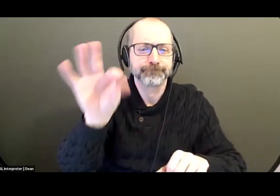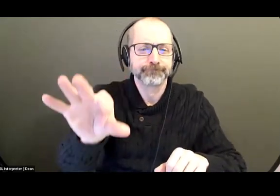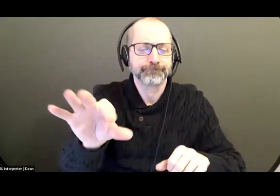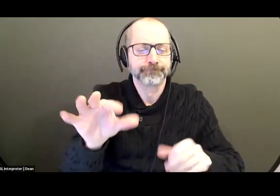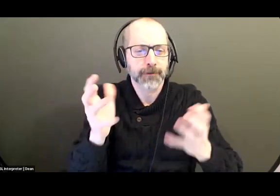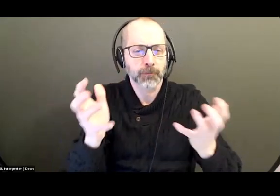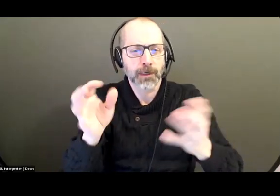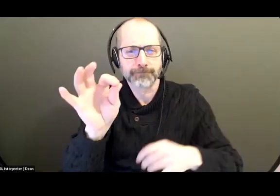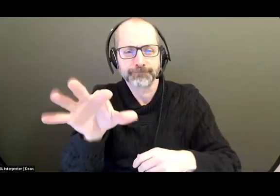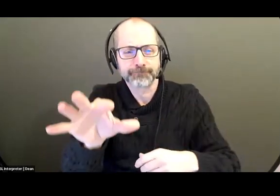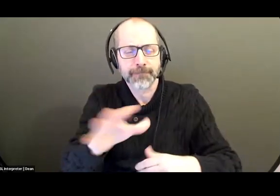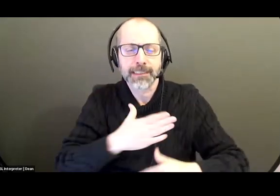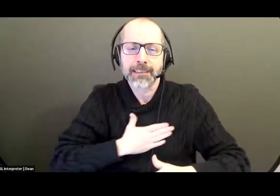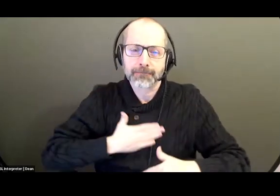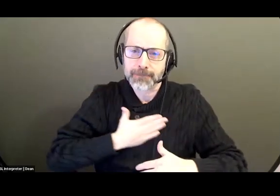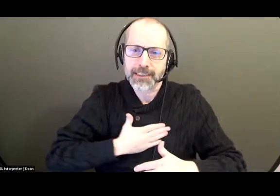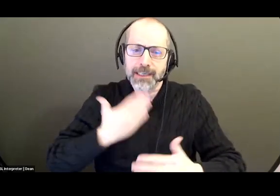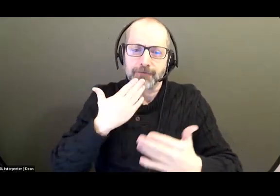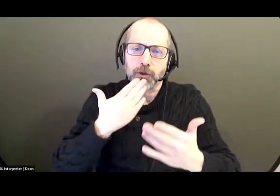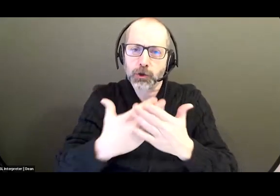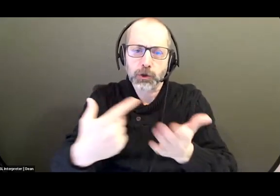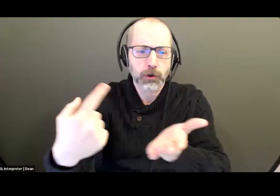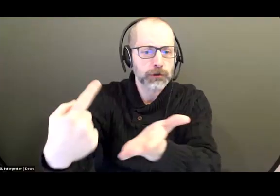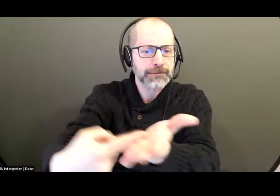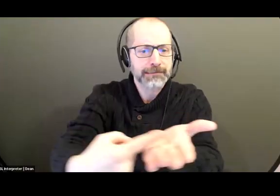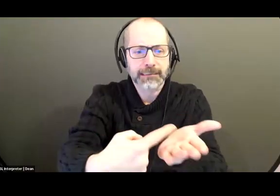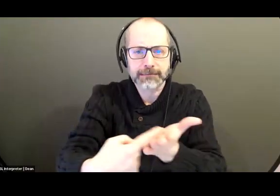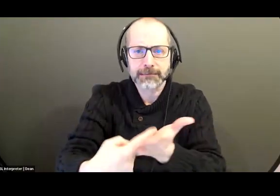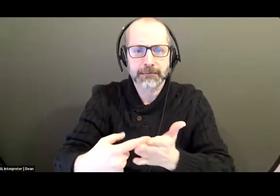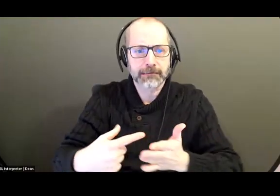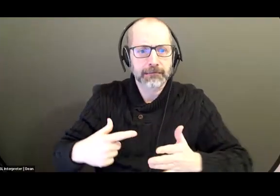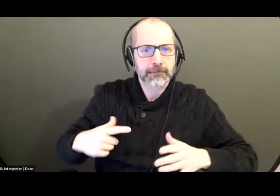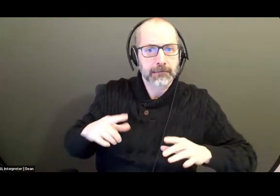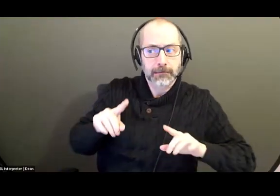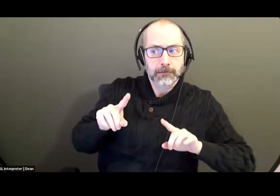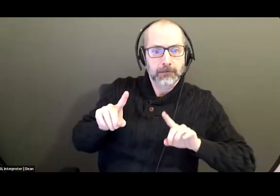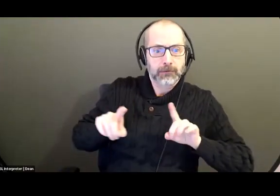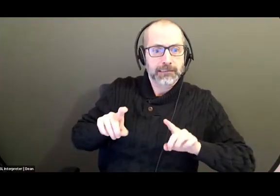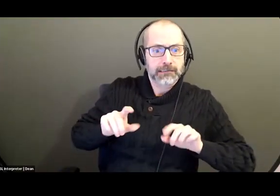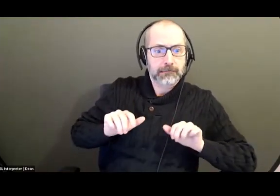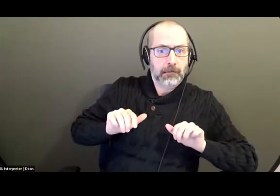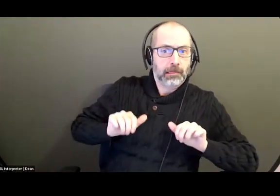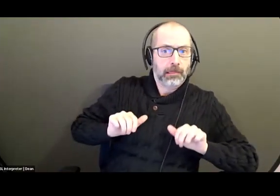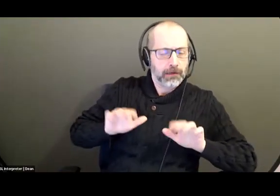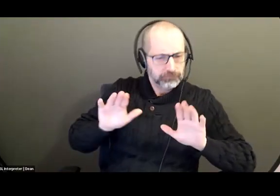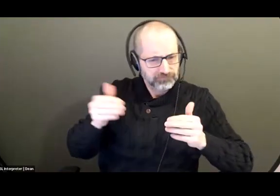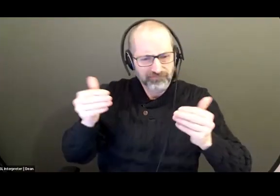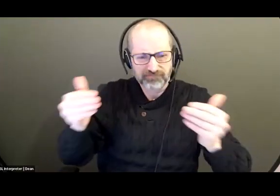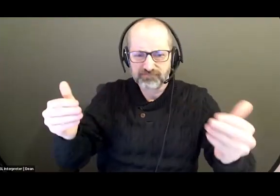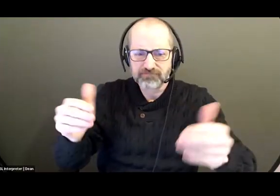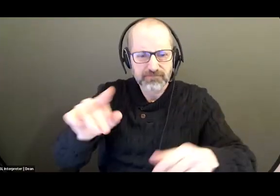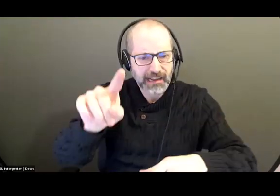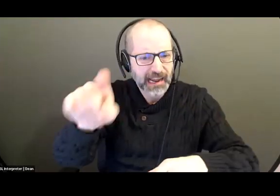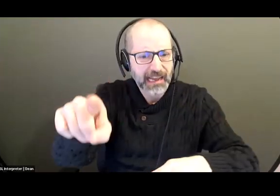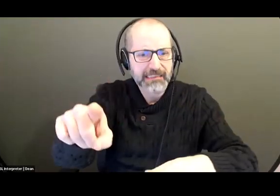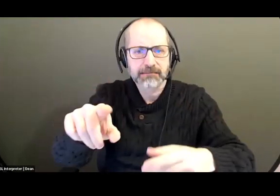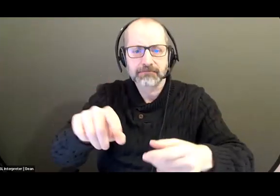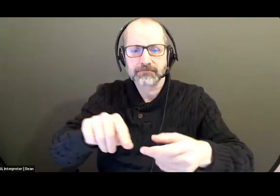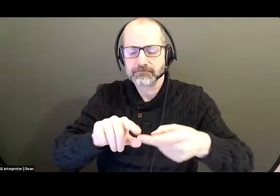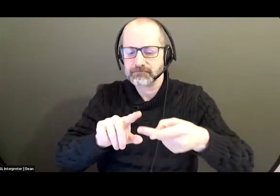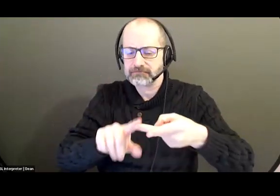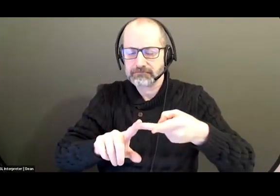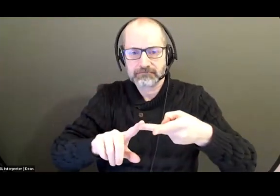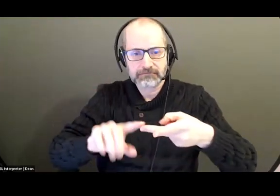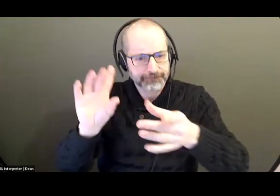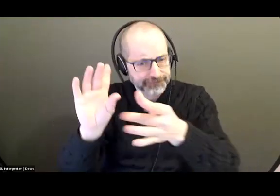I guess the message I want to make is that please have a good dialogue. Don't be afraid to ask